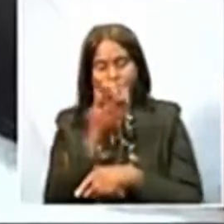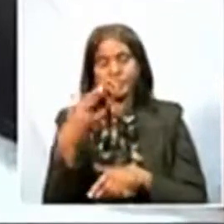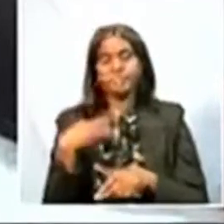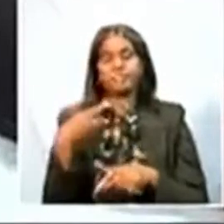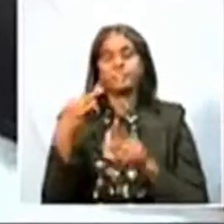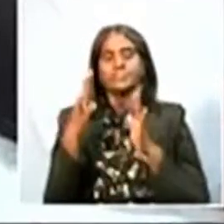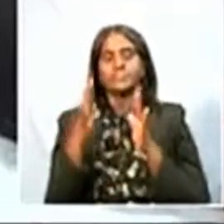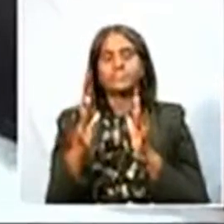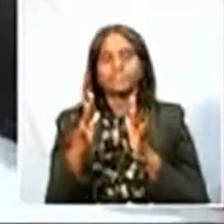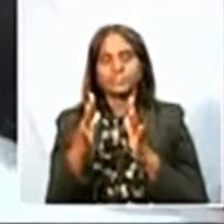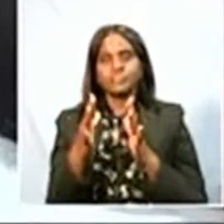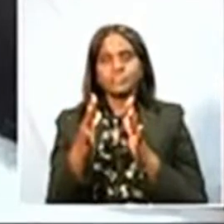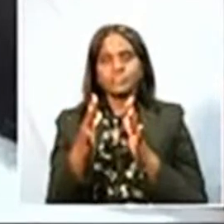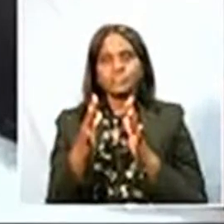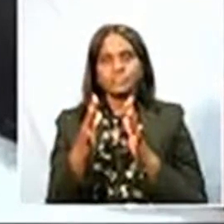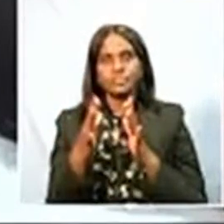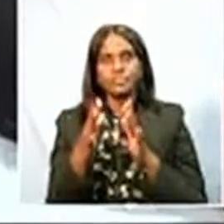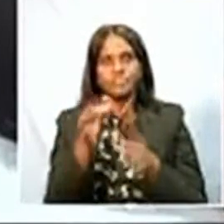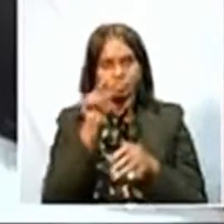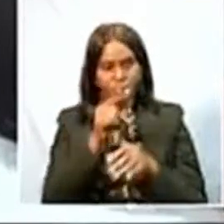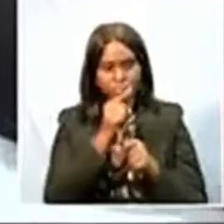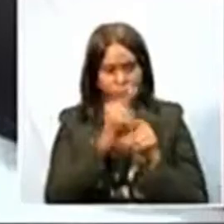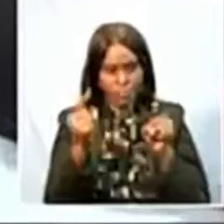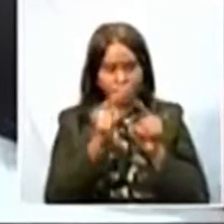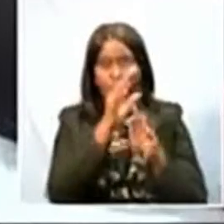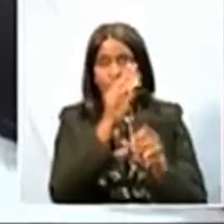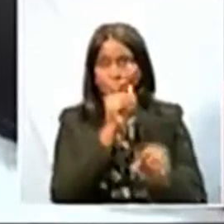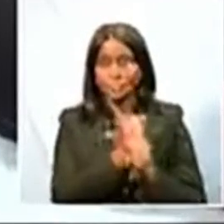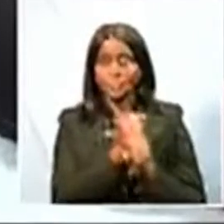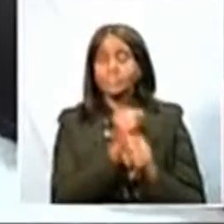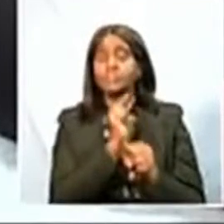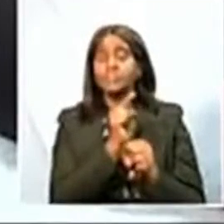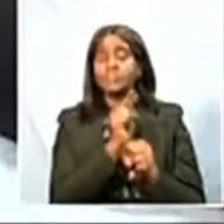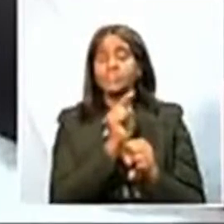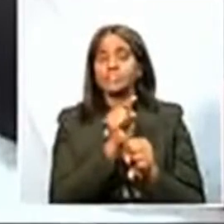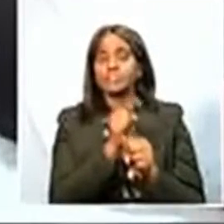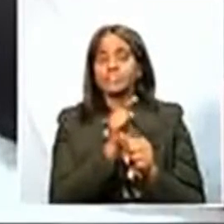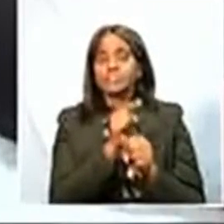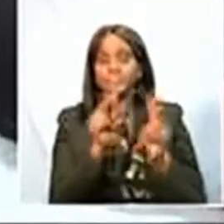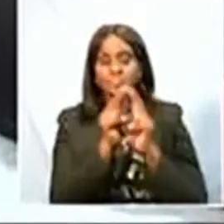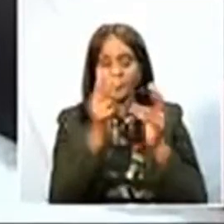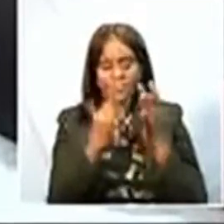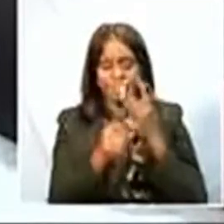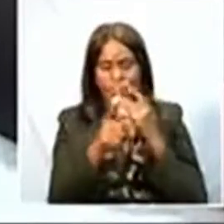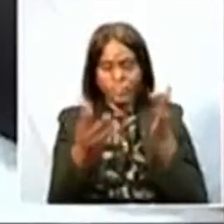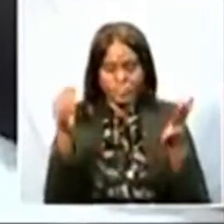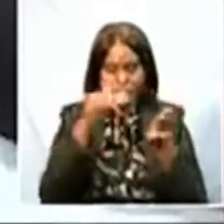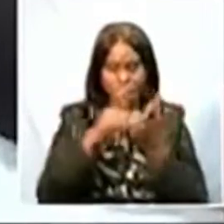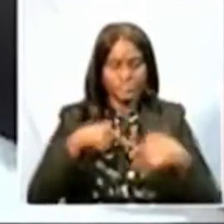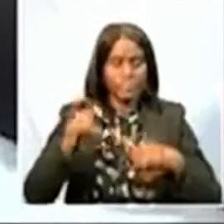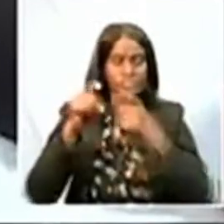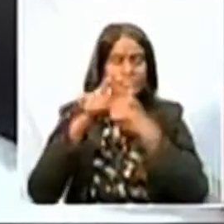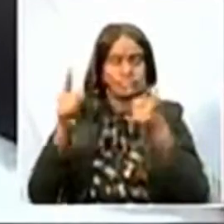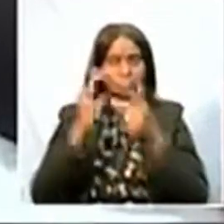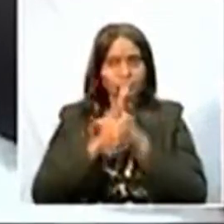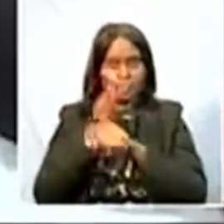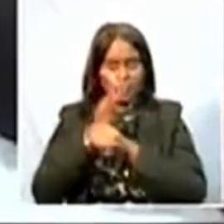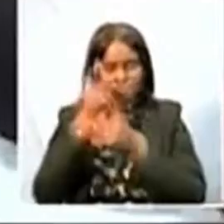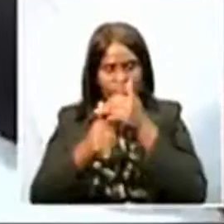applicant was just a receipt. So it was again a challenge after they